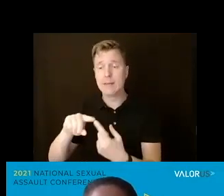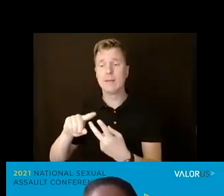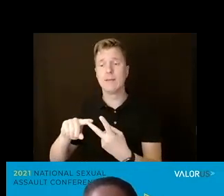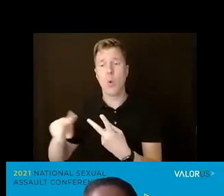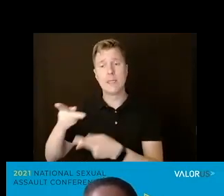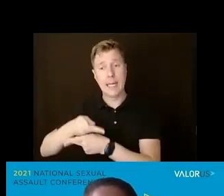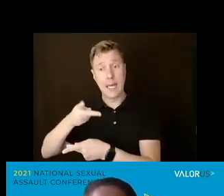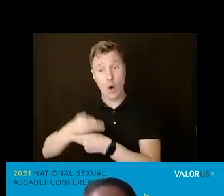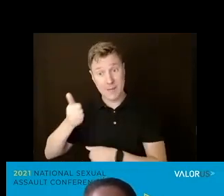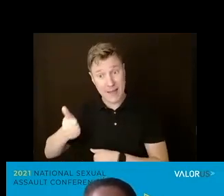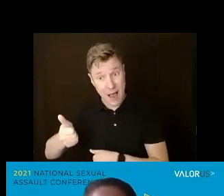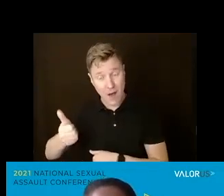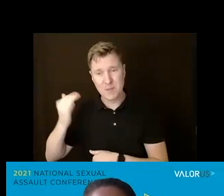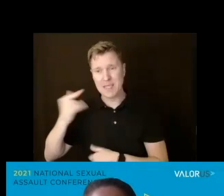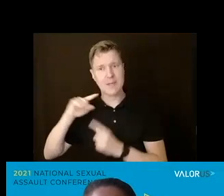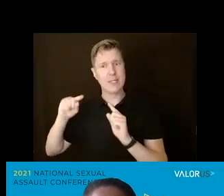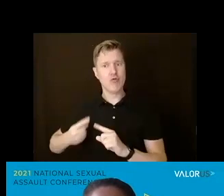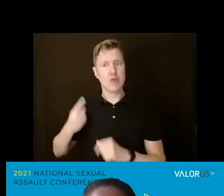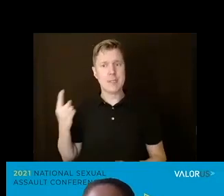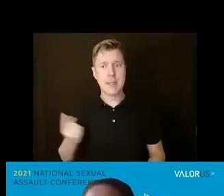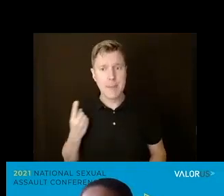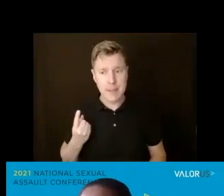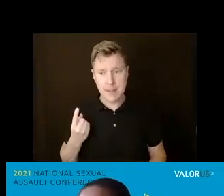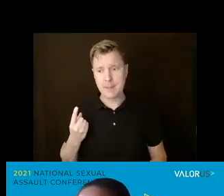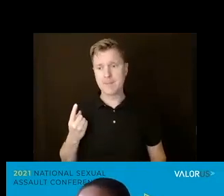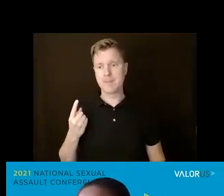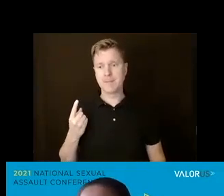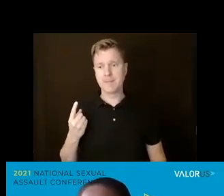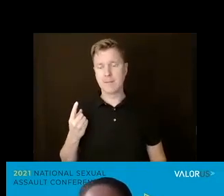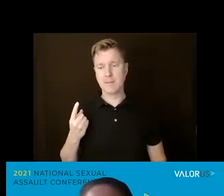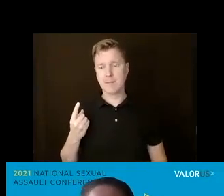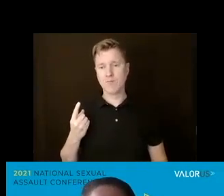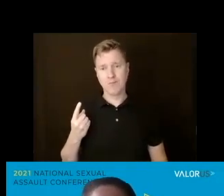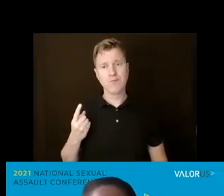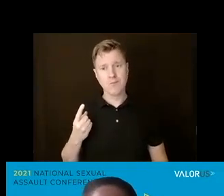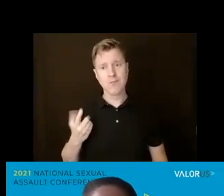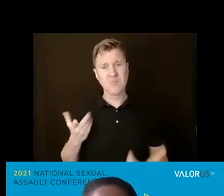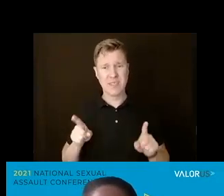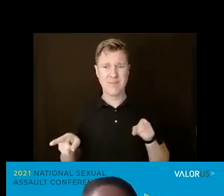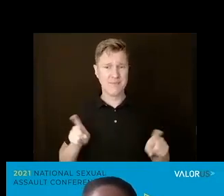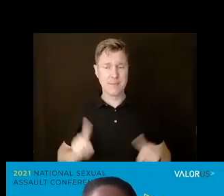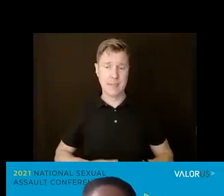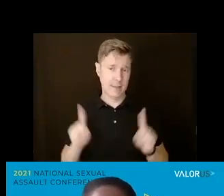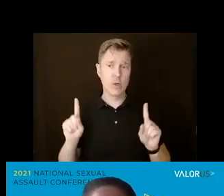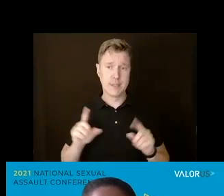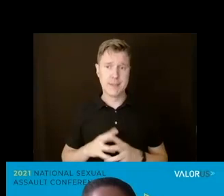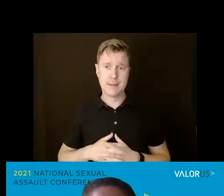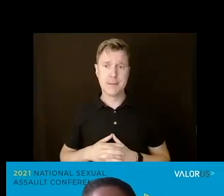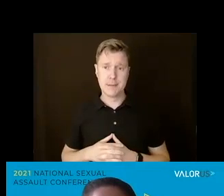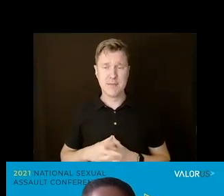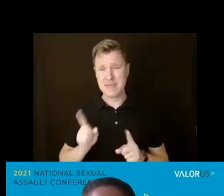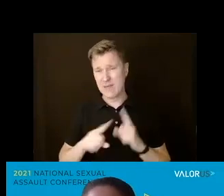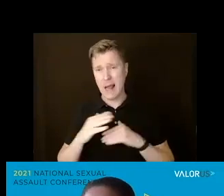care for themselves because of an injury. So I think there's just kind of several layers